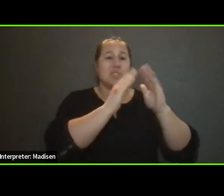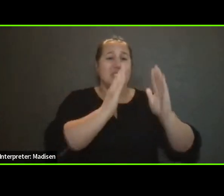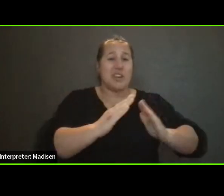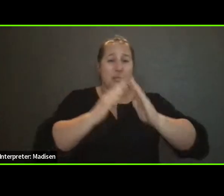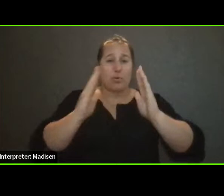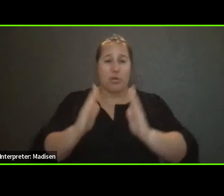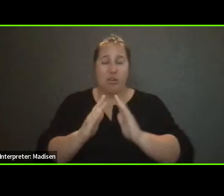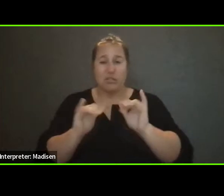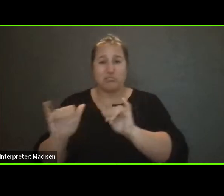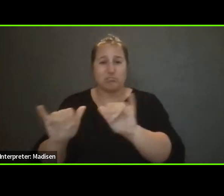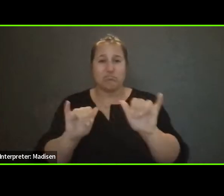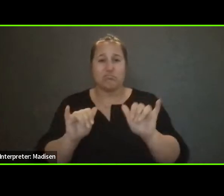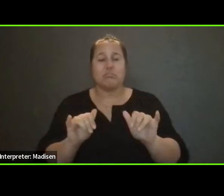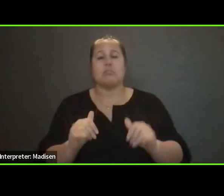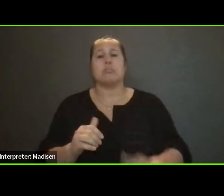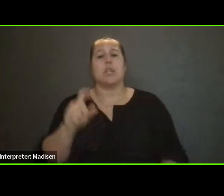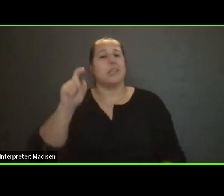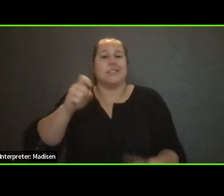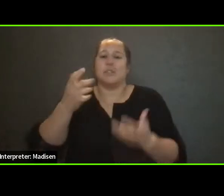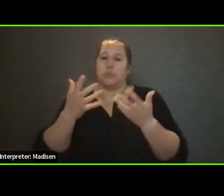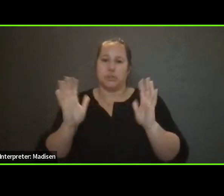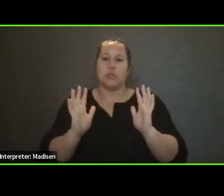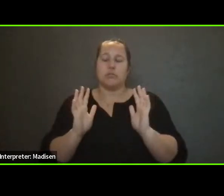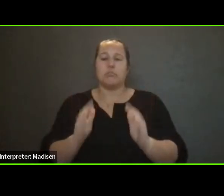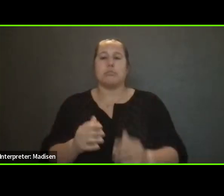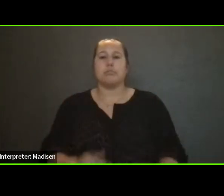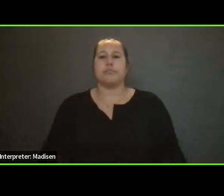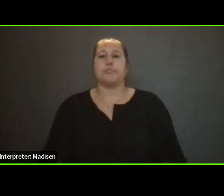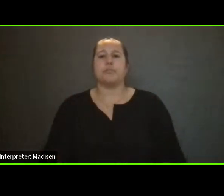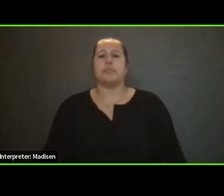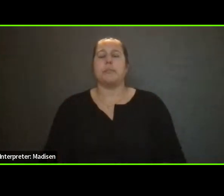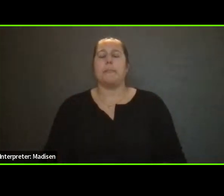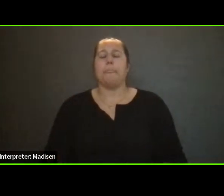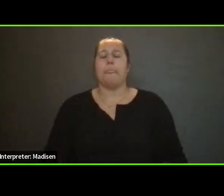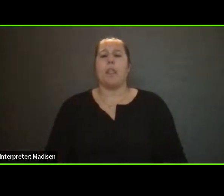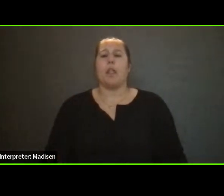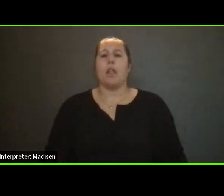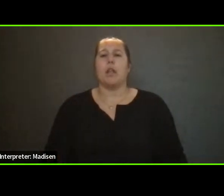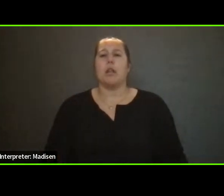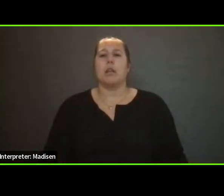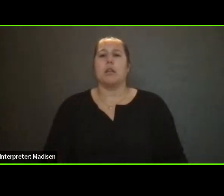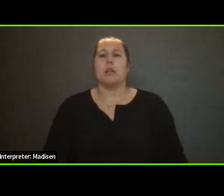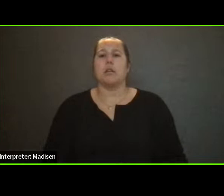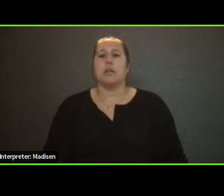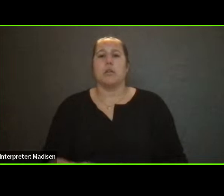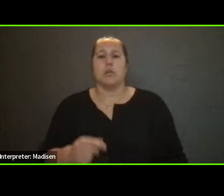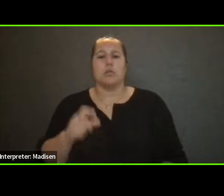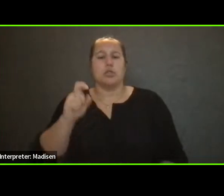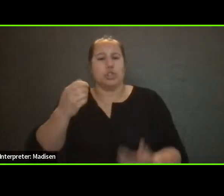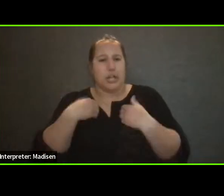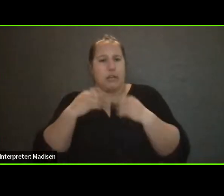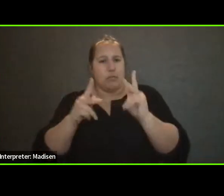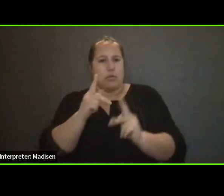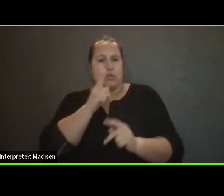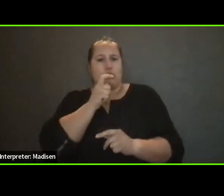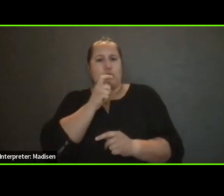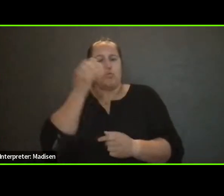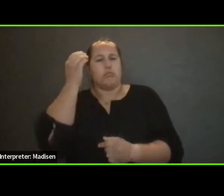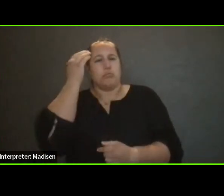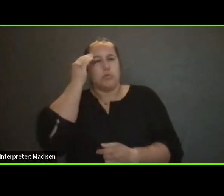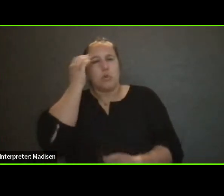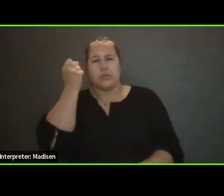be done, but we have to have somebody more locally draw the map that understands a lot of these values. So